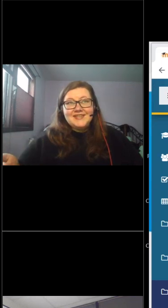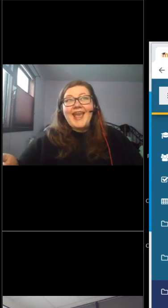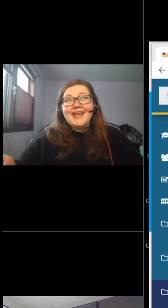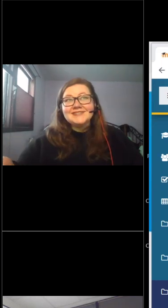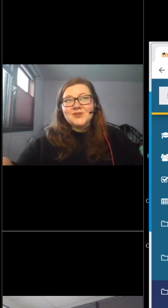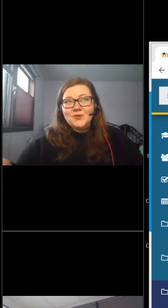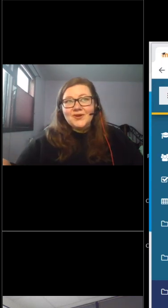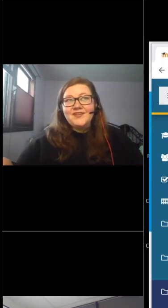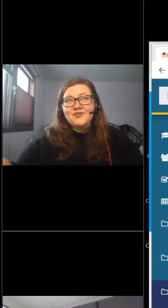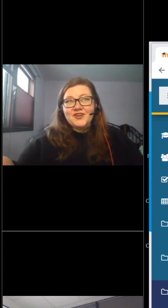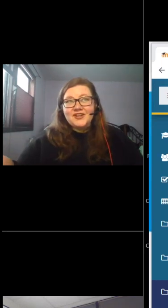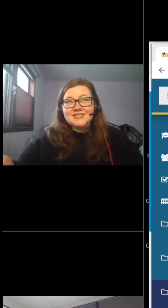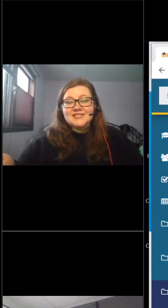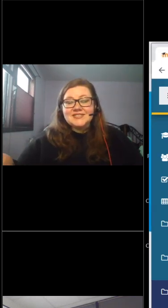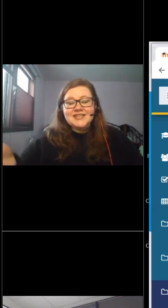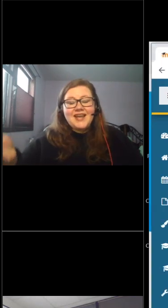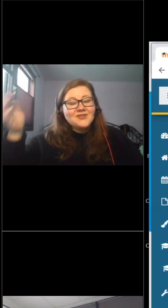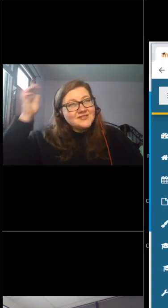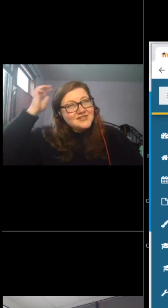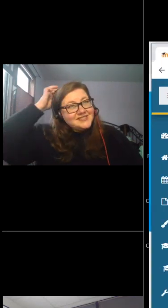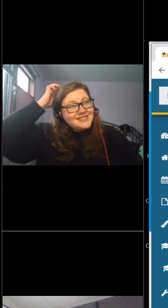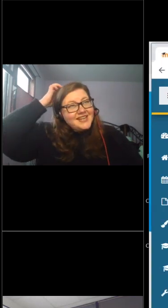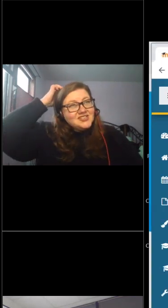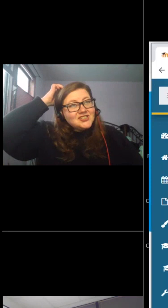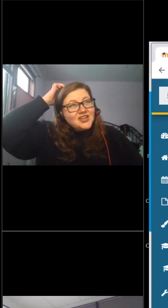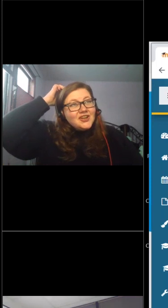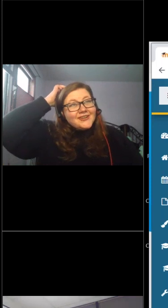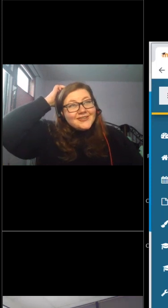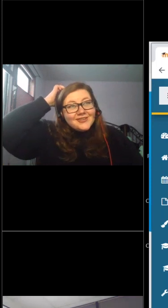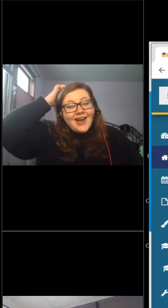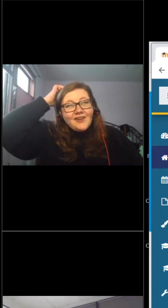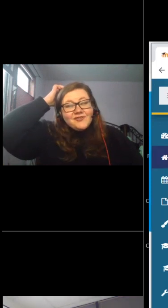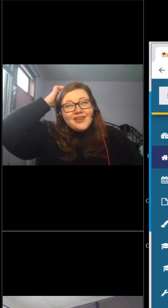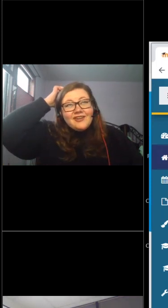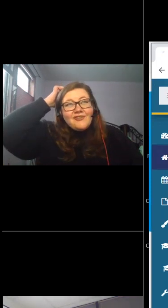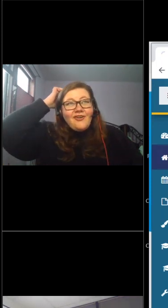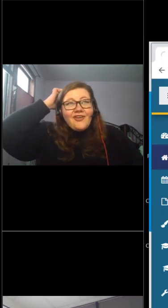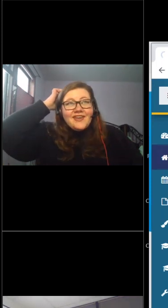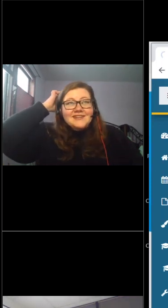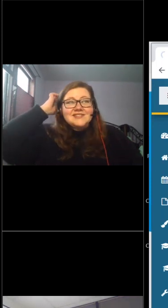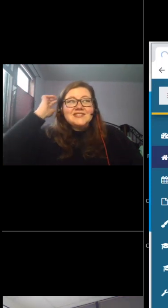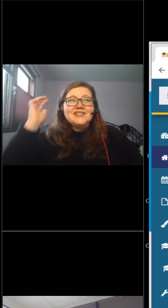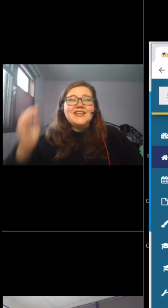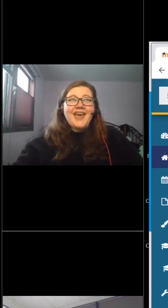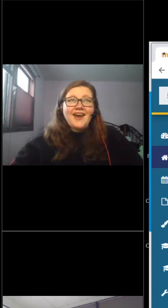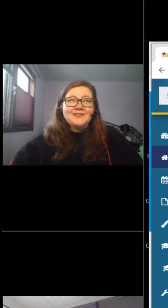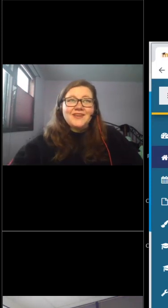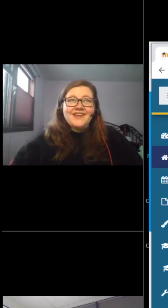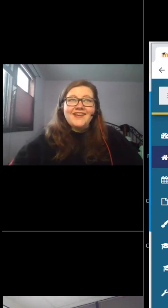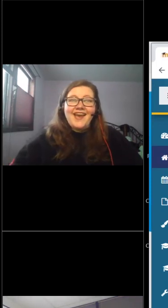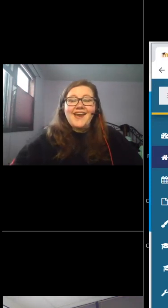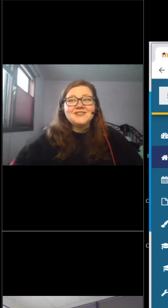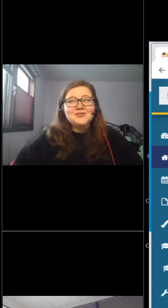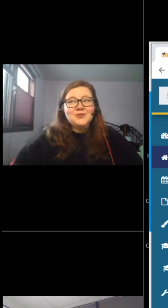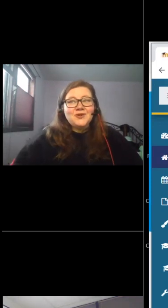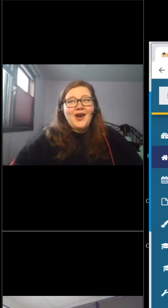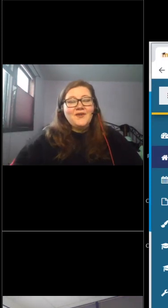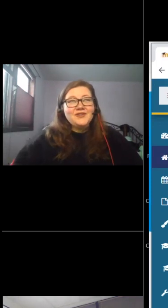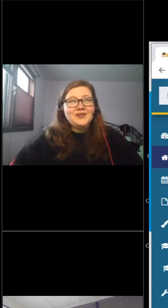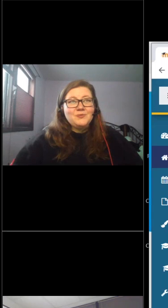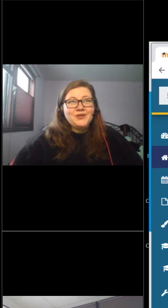16 or for your 16 hours of CEH, you'll have to enroll into the Academy and